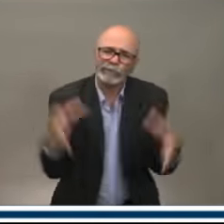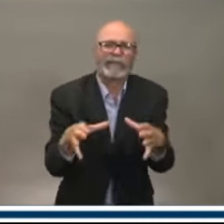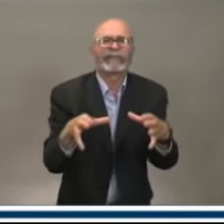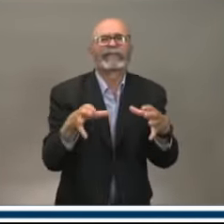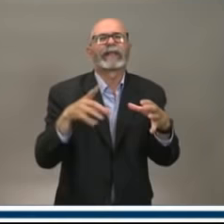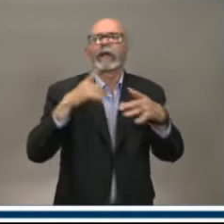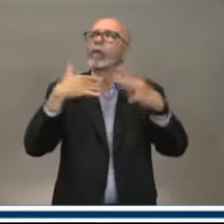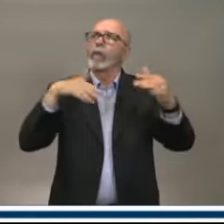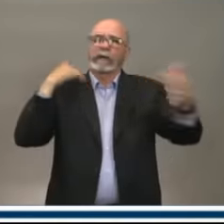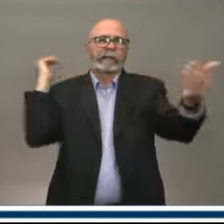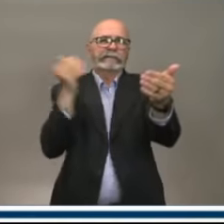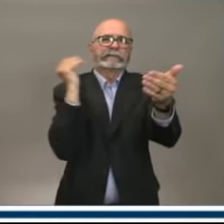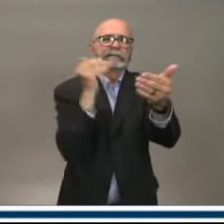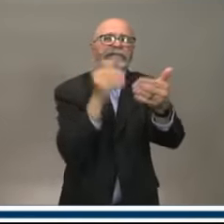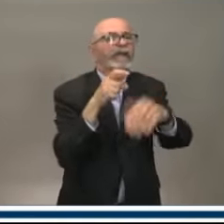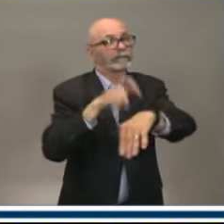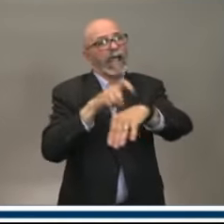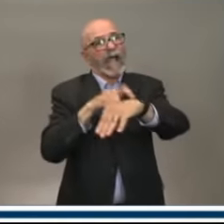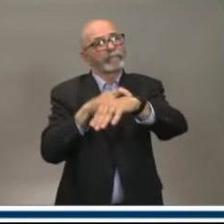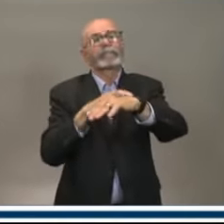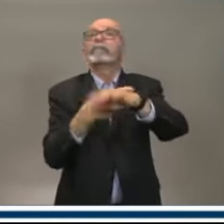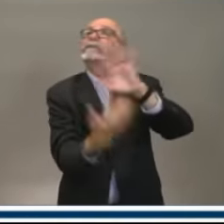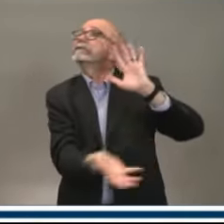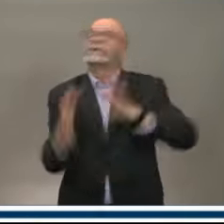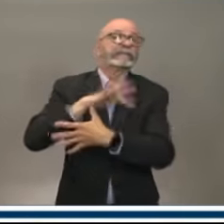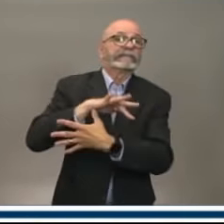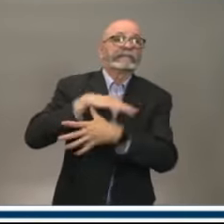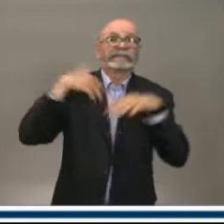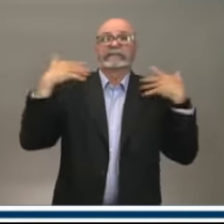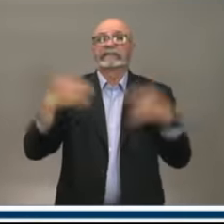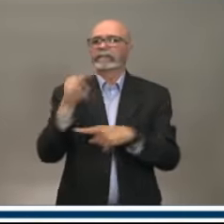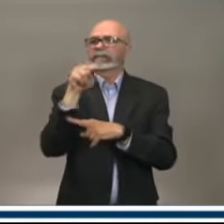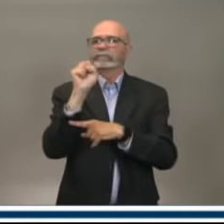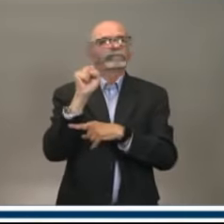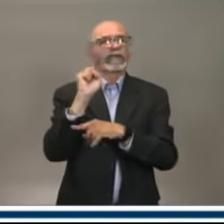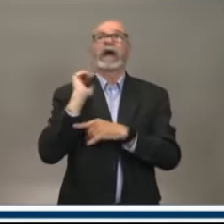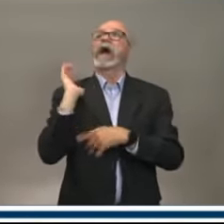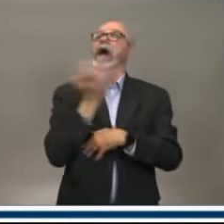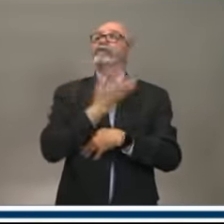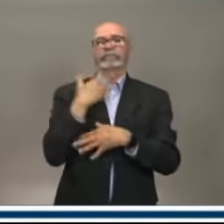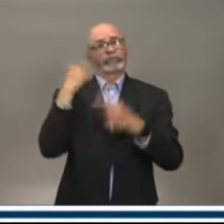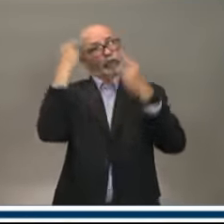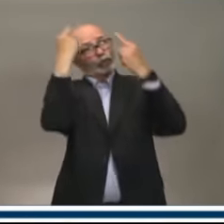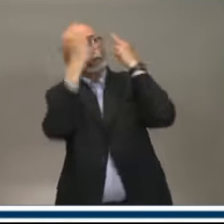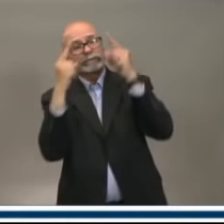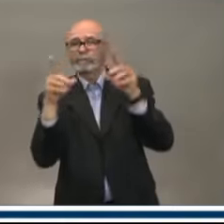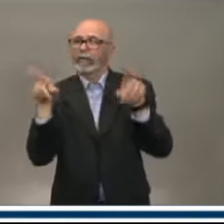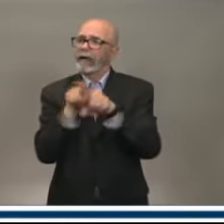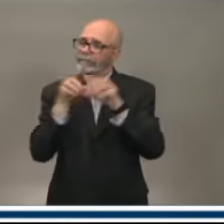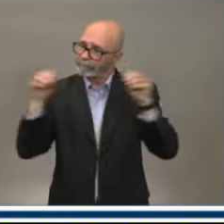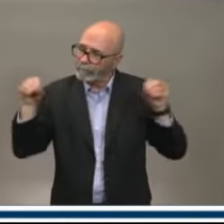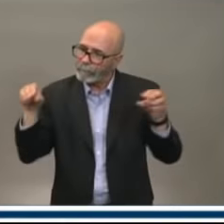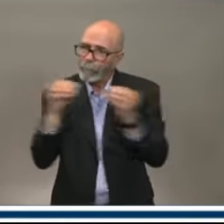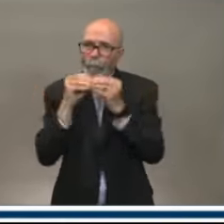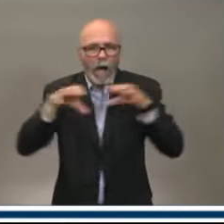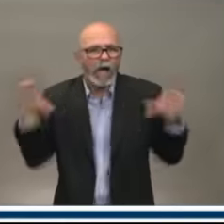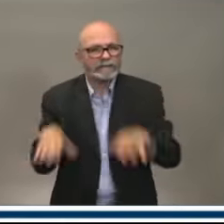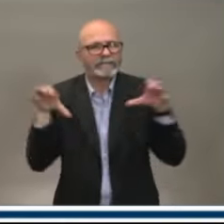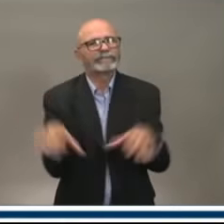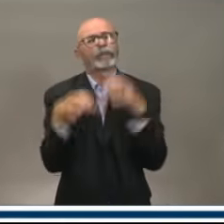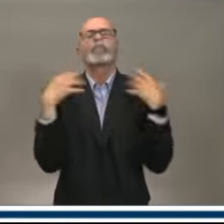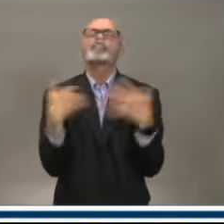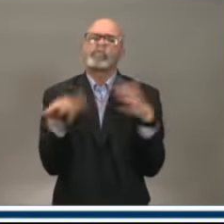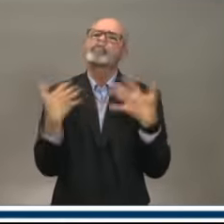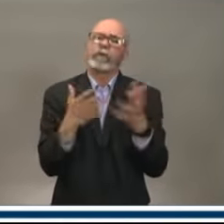Nova Scotians in the forefront of our actions and our thoughts. Thank you very much, Premier. I very much appreciate that. So I'm